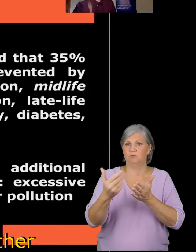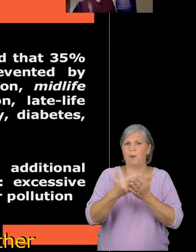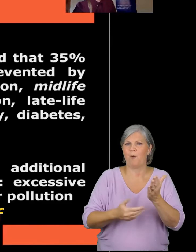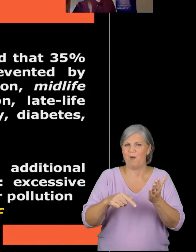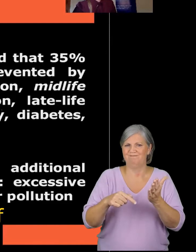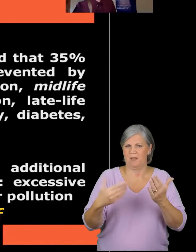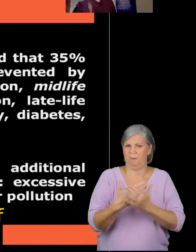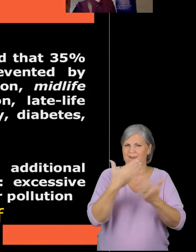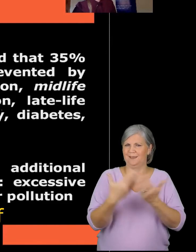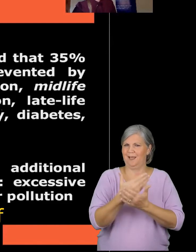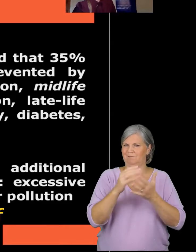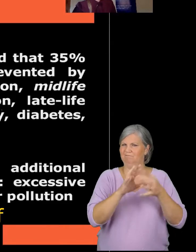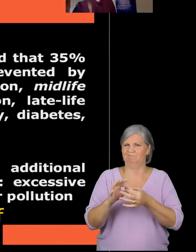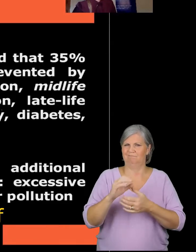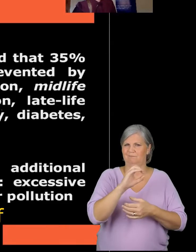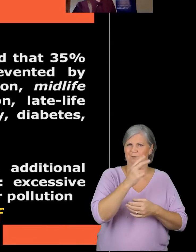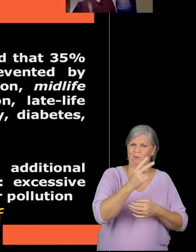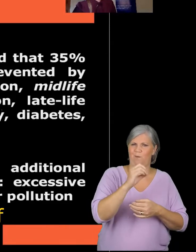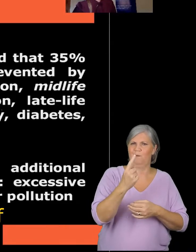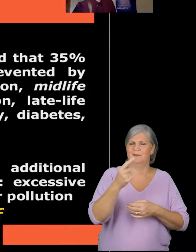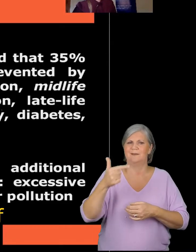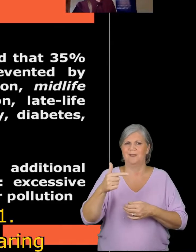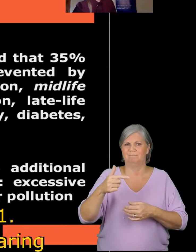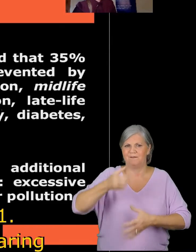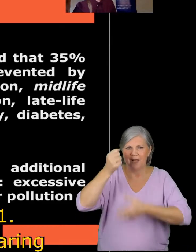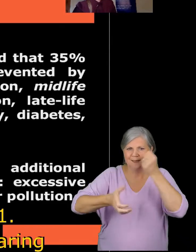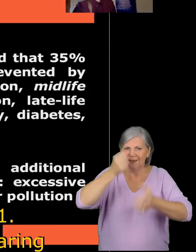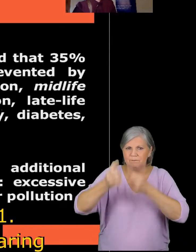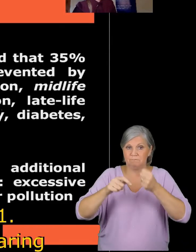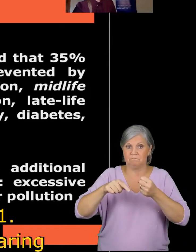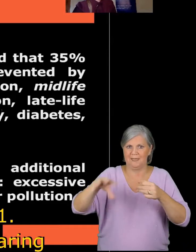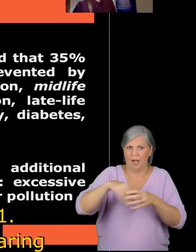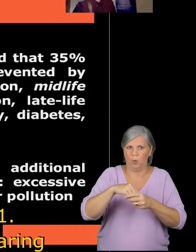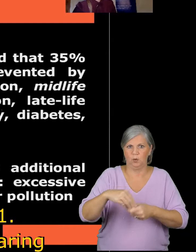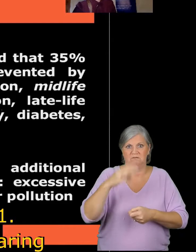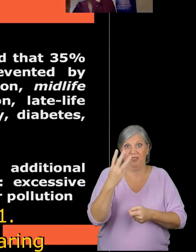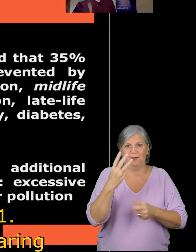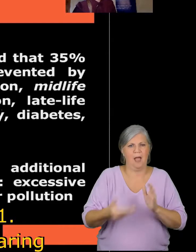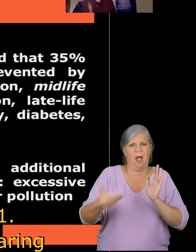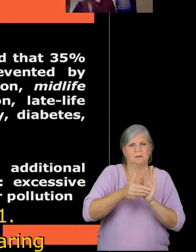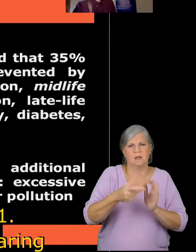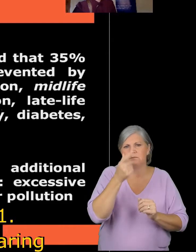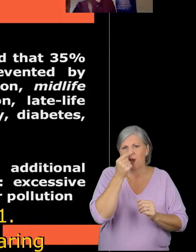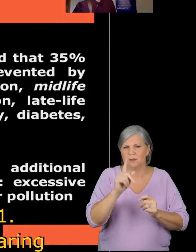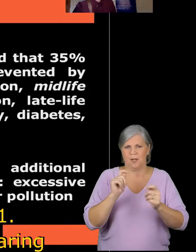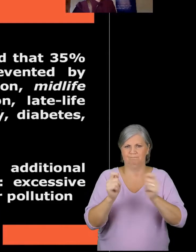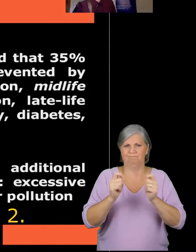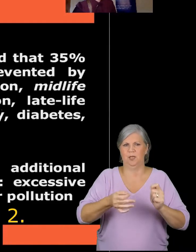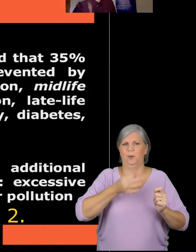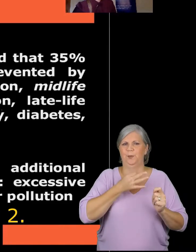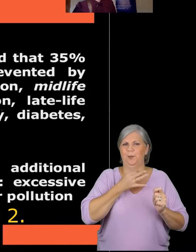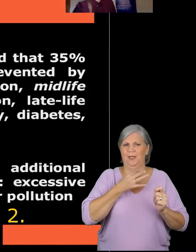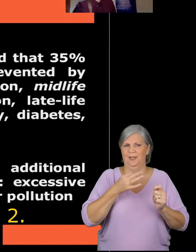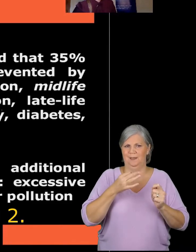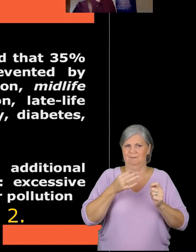should be further researched. In terms of midlife hearing loss, the Commission suggests 1. Encouraging the use of hearing aids